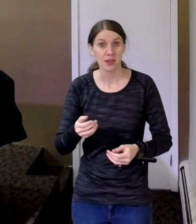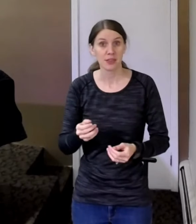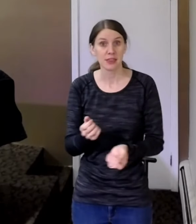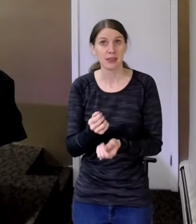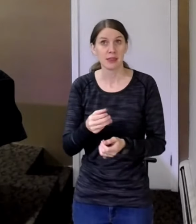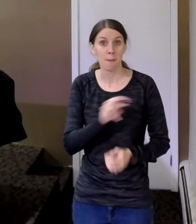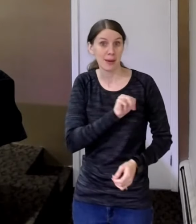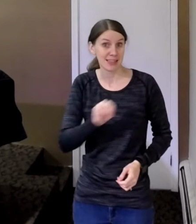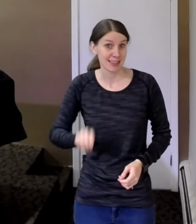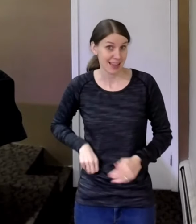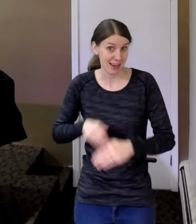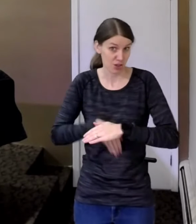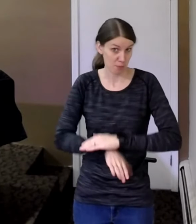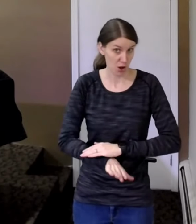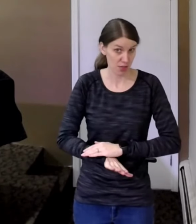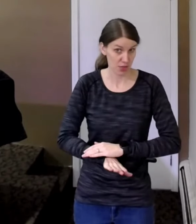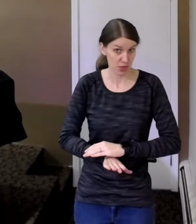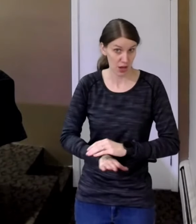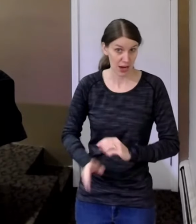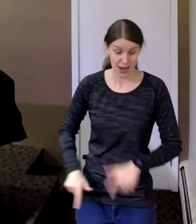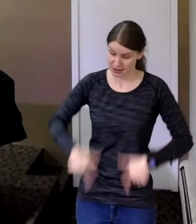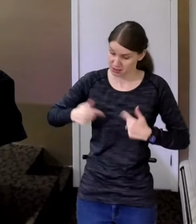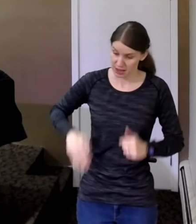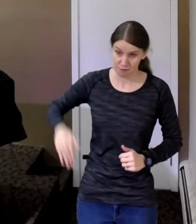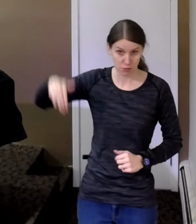life up to his ministry.